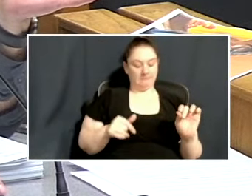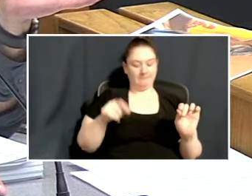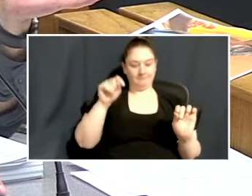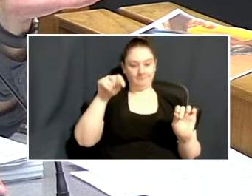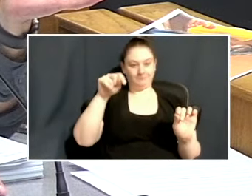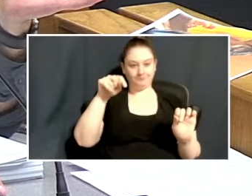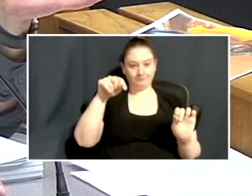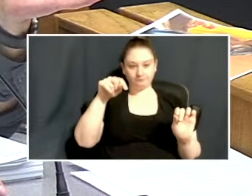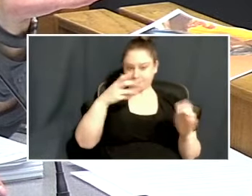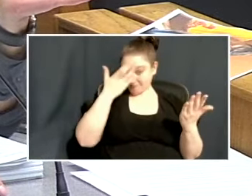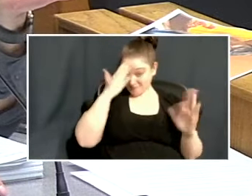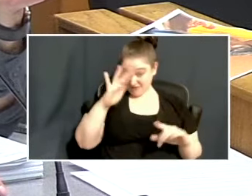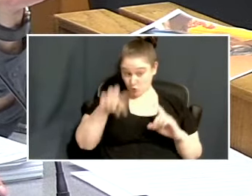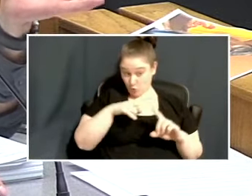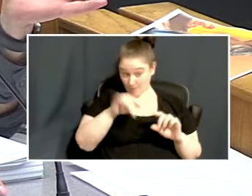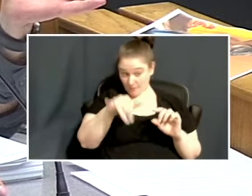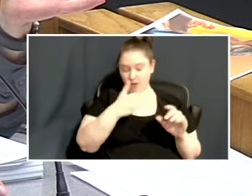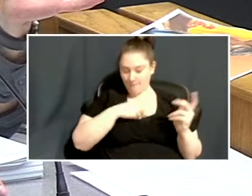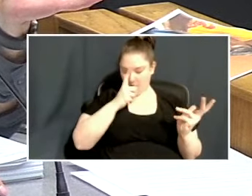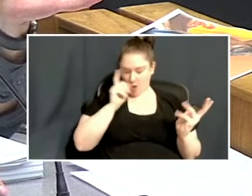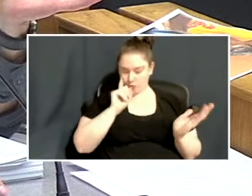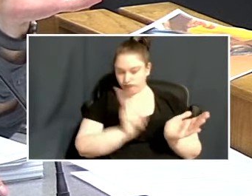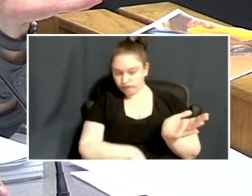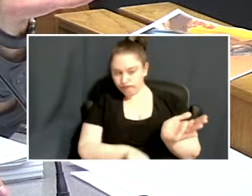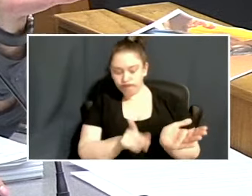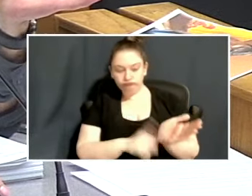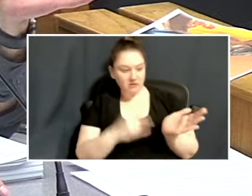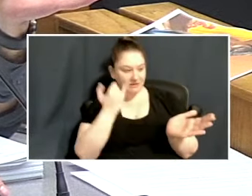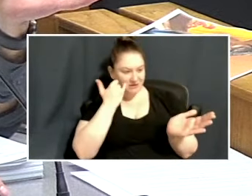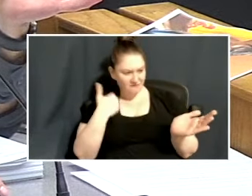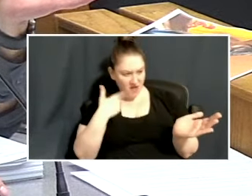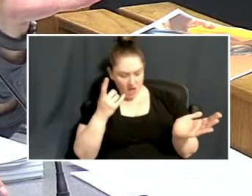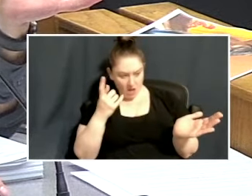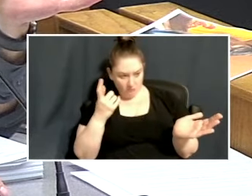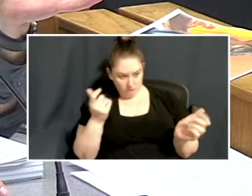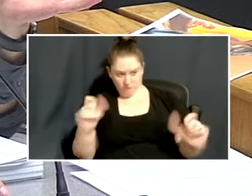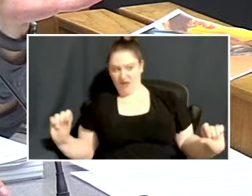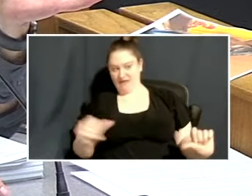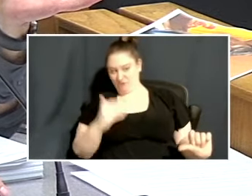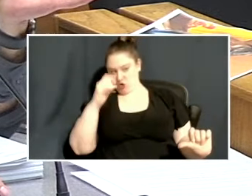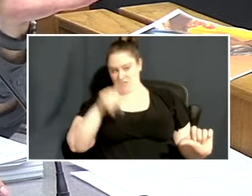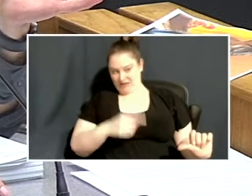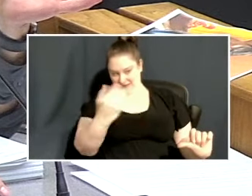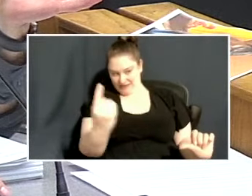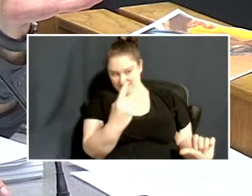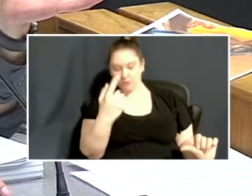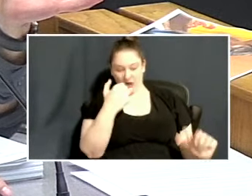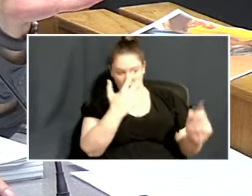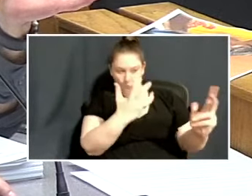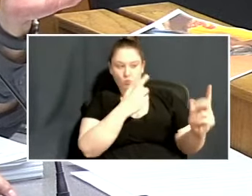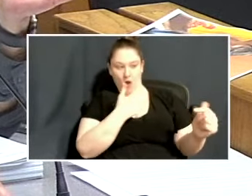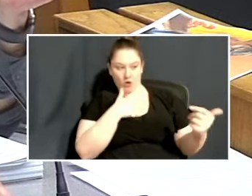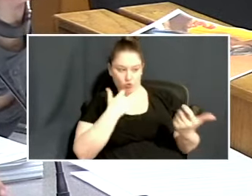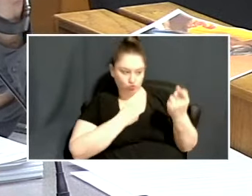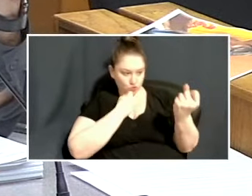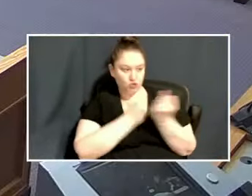will dig into it. And if I ever needed someone, I would want you in my corner. So thank you for what you're